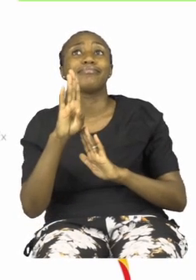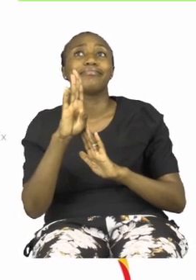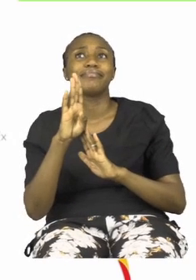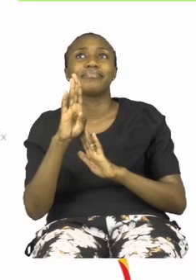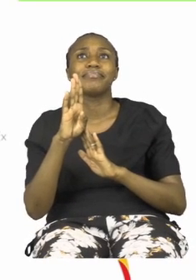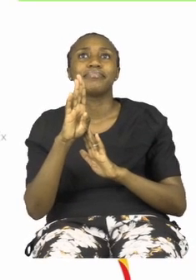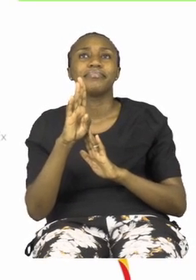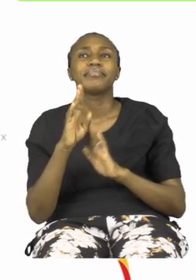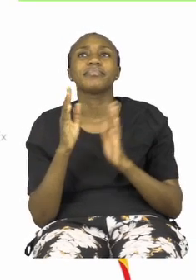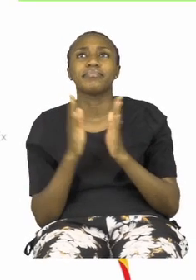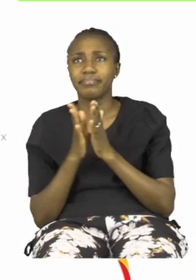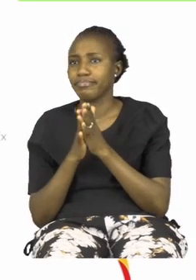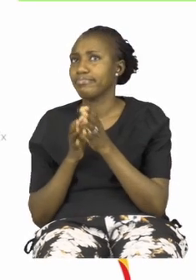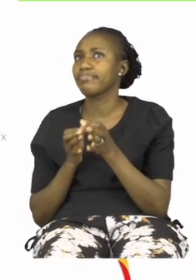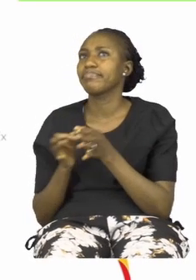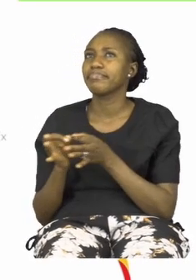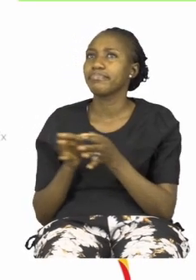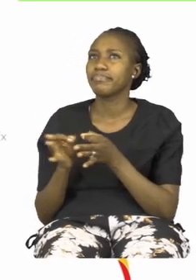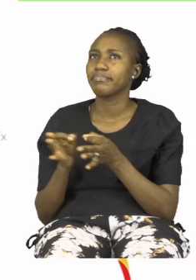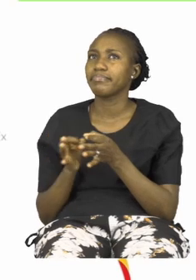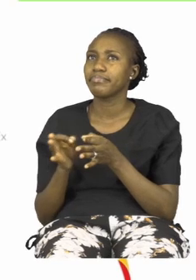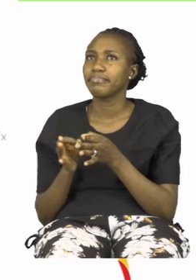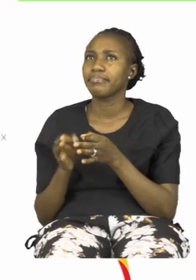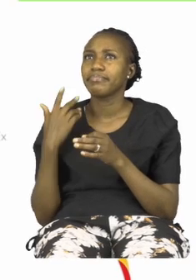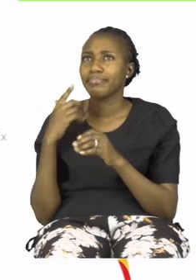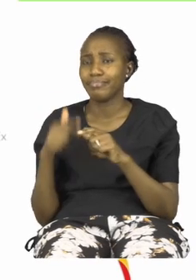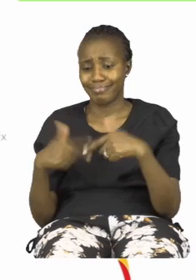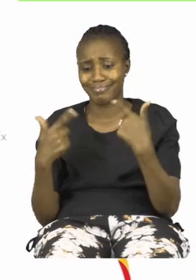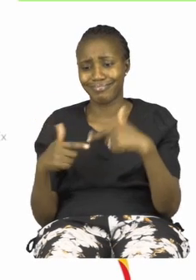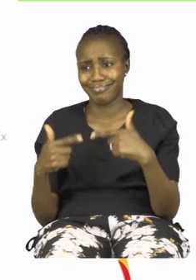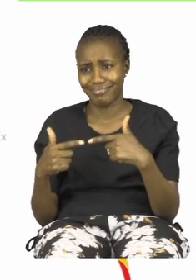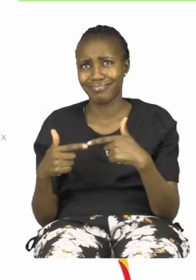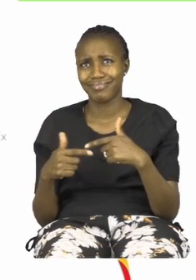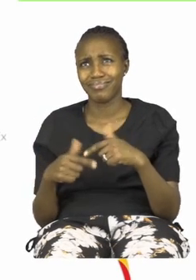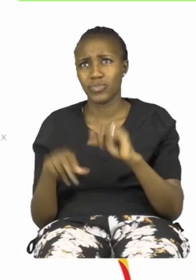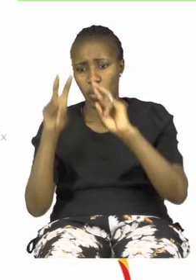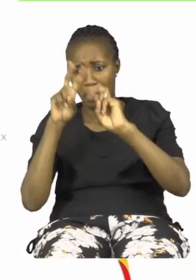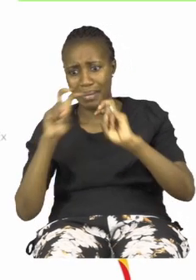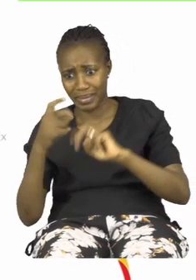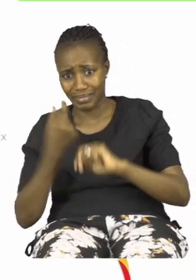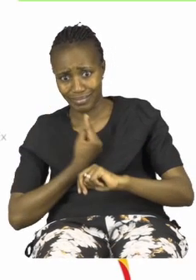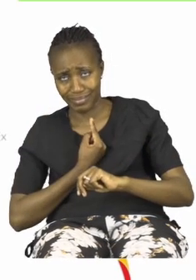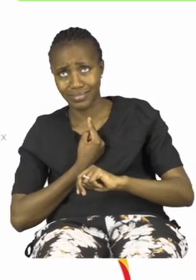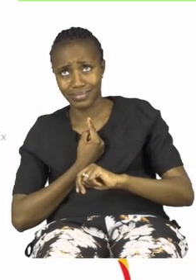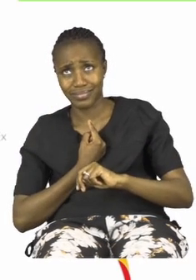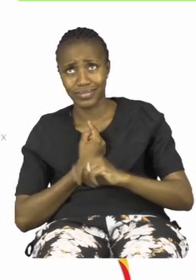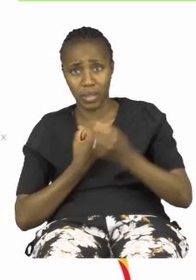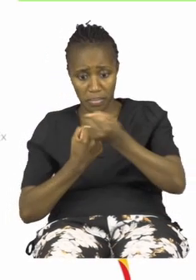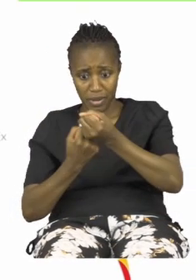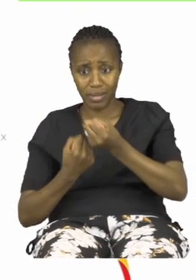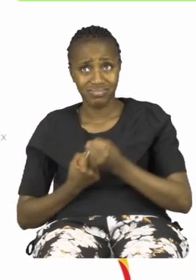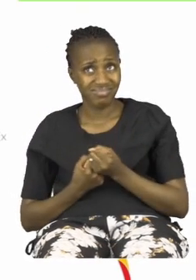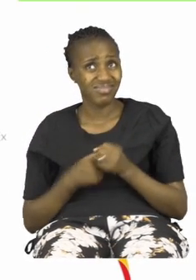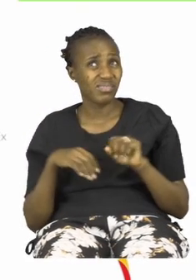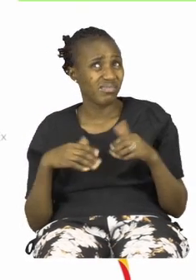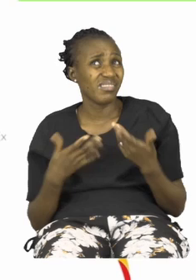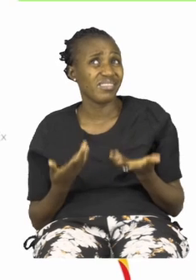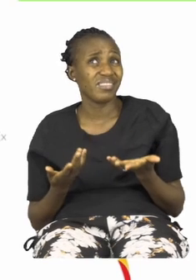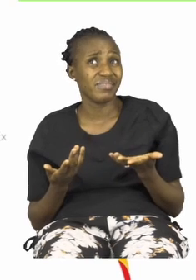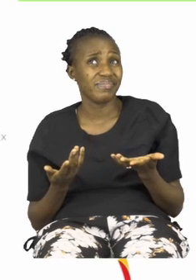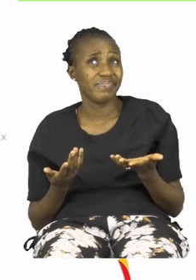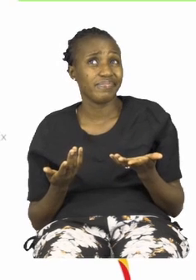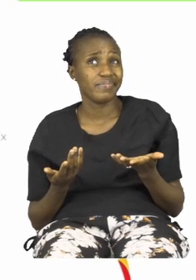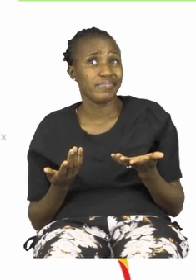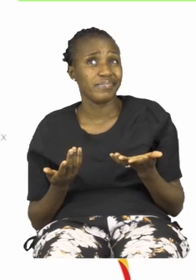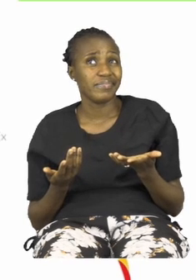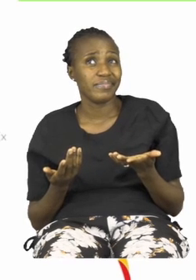just explain, when it comes to gaming, do you guys look for sponsorship, for people to sponsor if you want to take part in a competition, for instance?